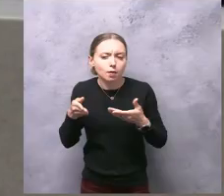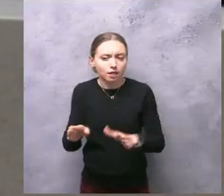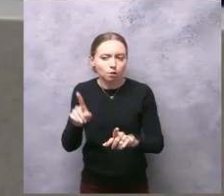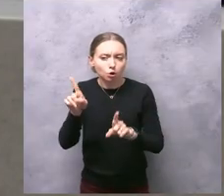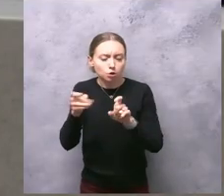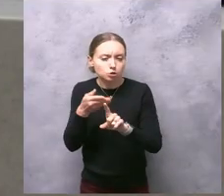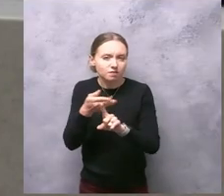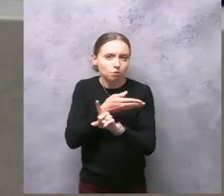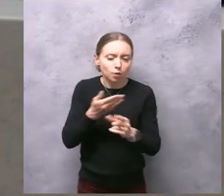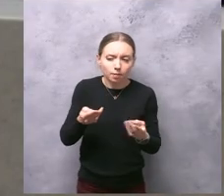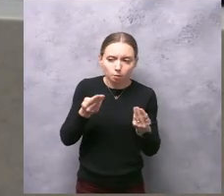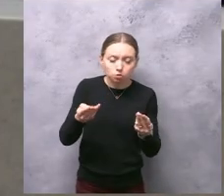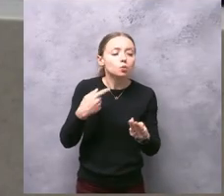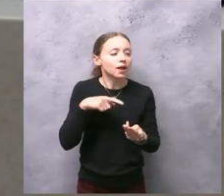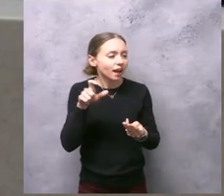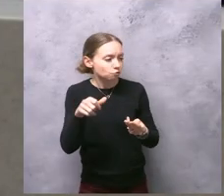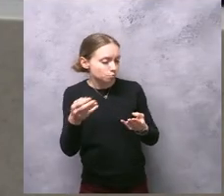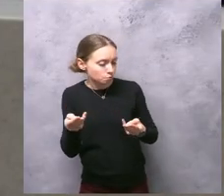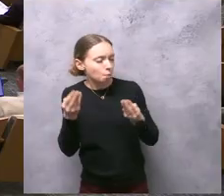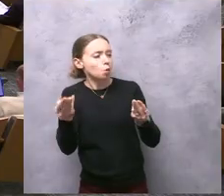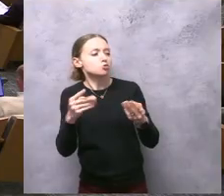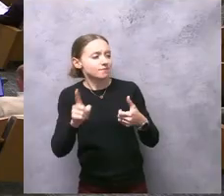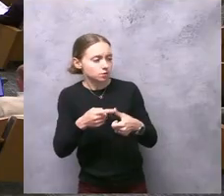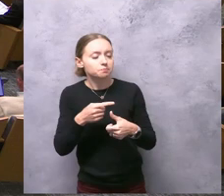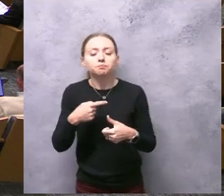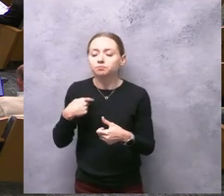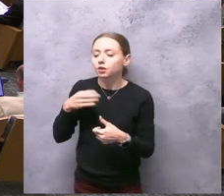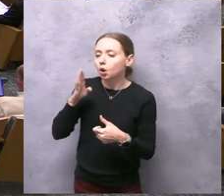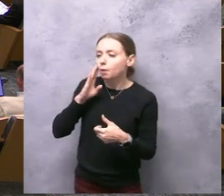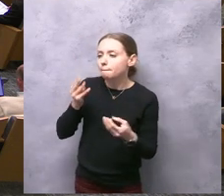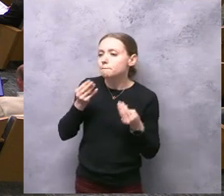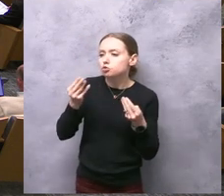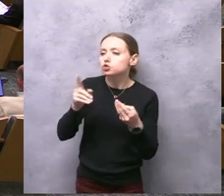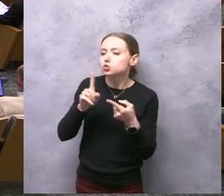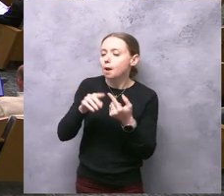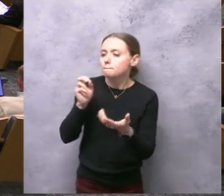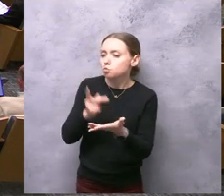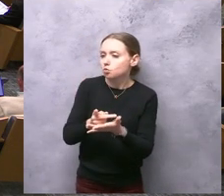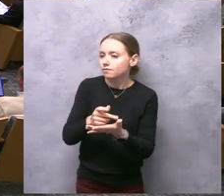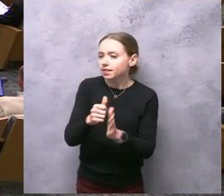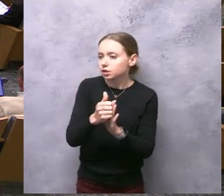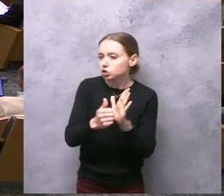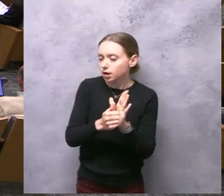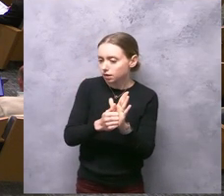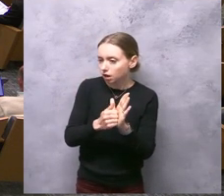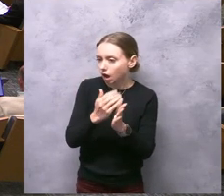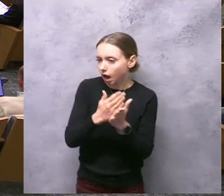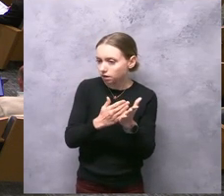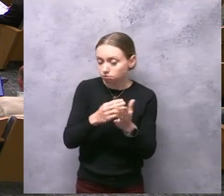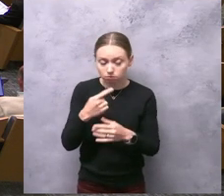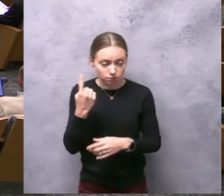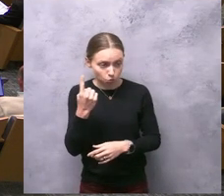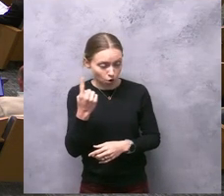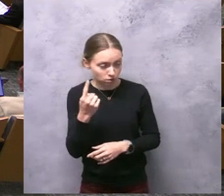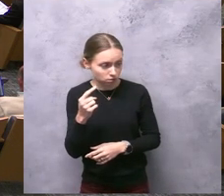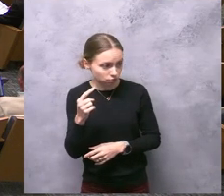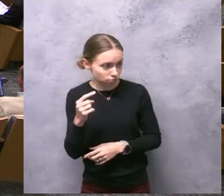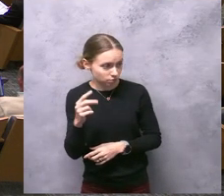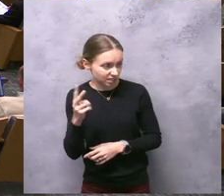motion? We have to do motion first. I'll make a motion to approve the agenda item. You have a second?